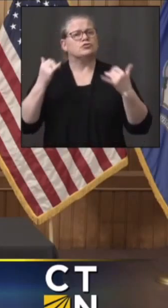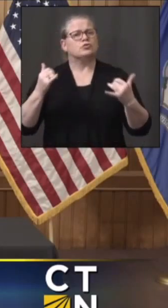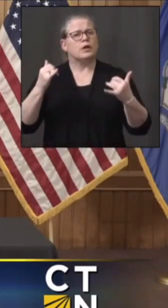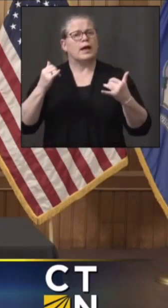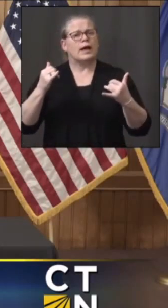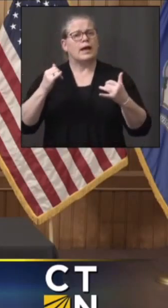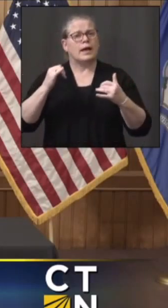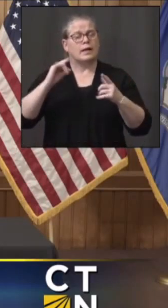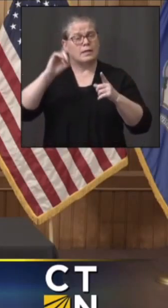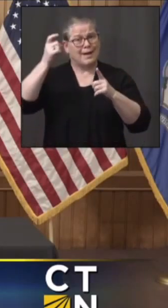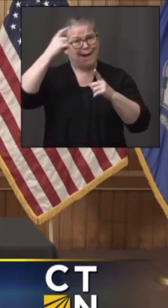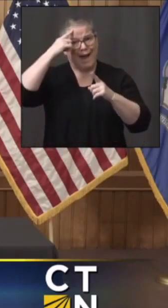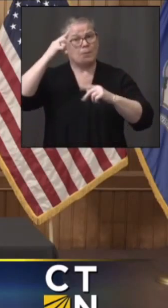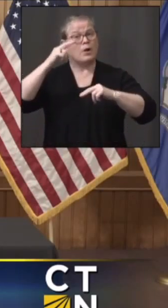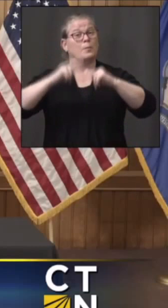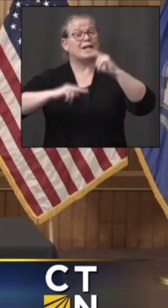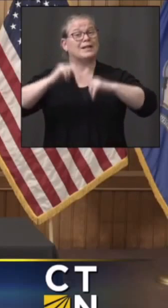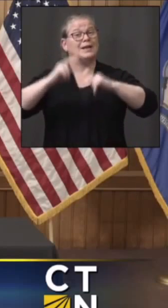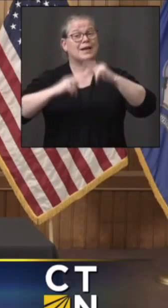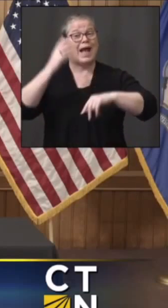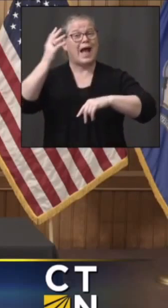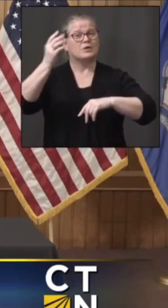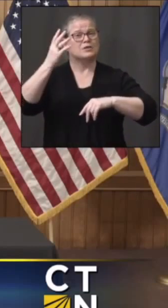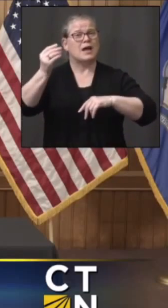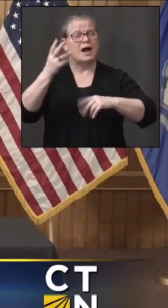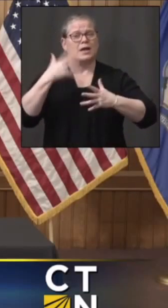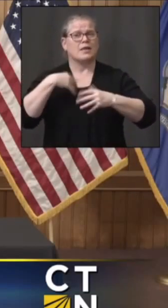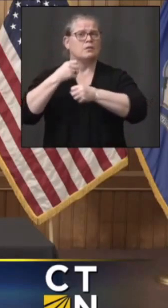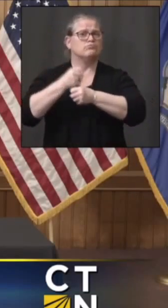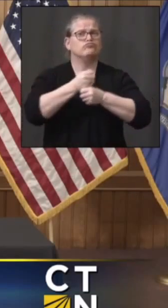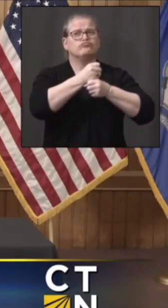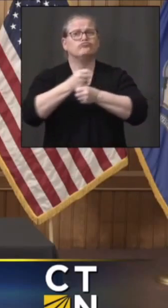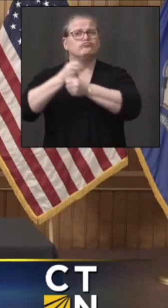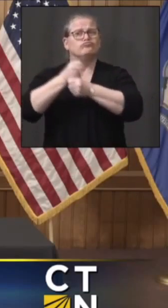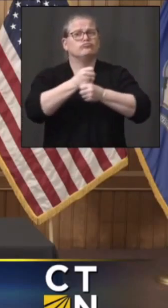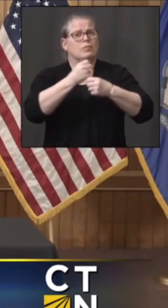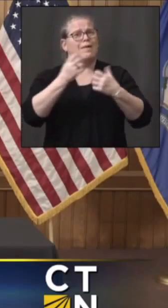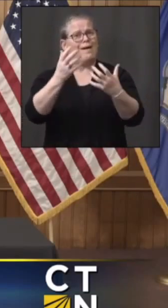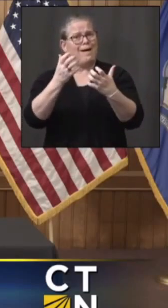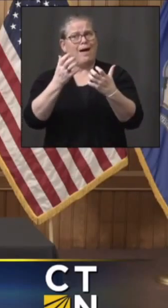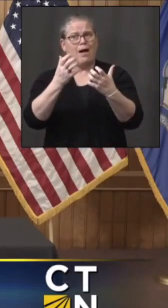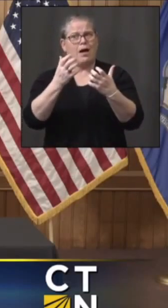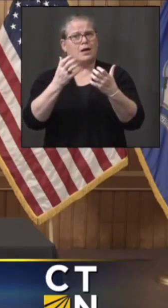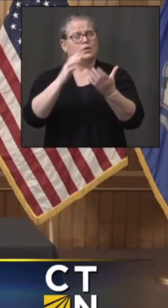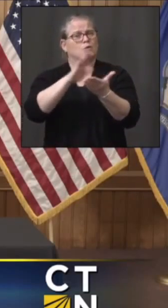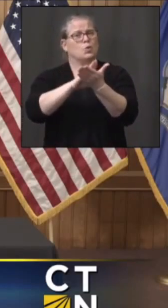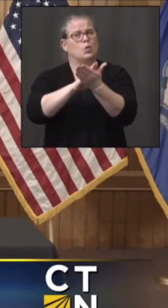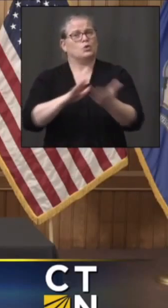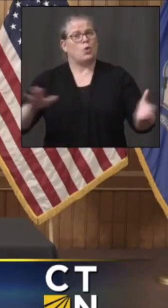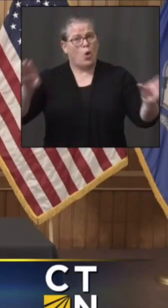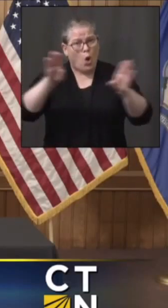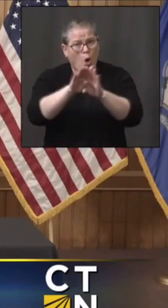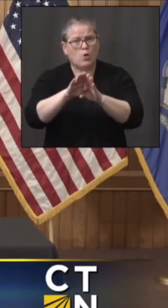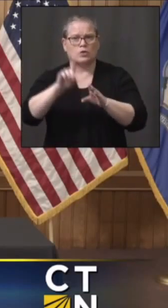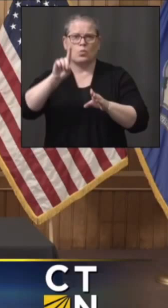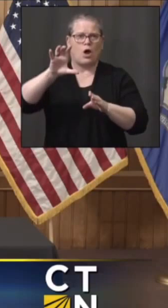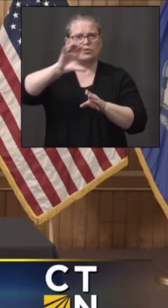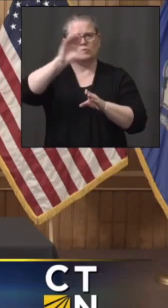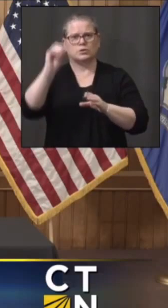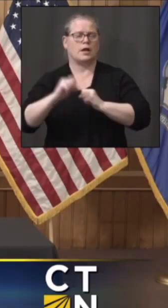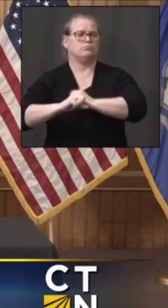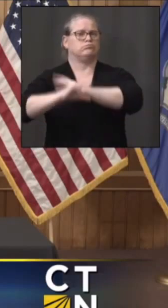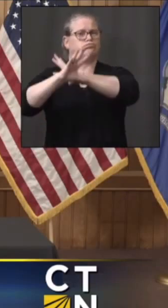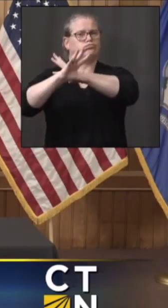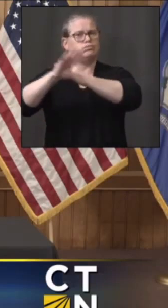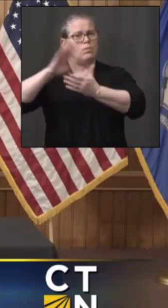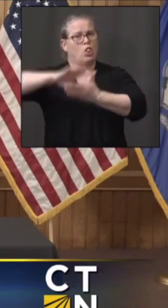today asking for full virtual learning? But also, what do you say to many parents that don't want their students switching